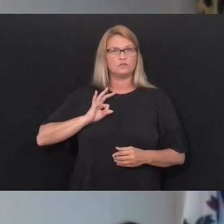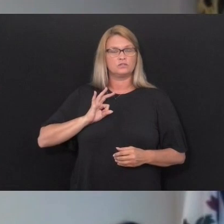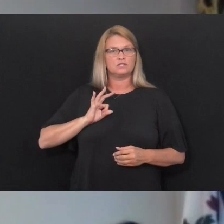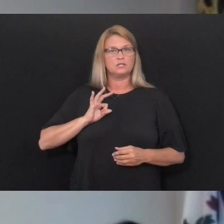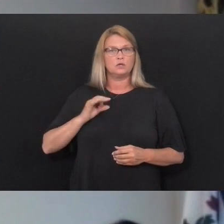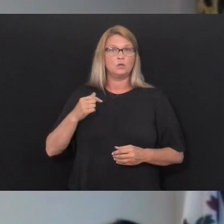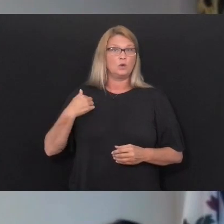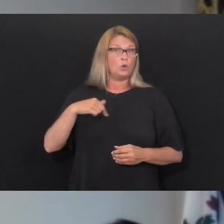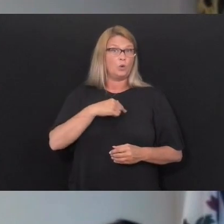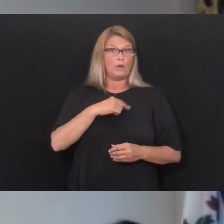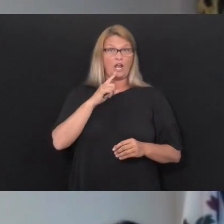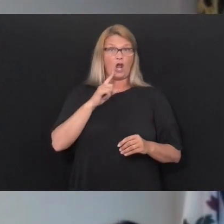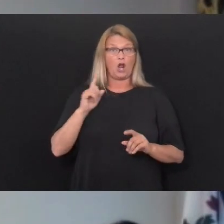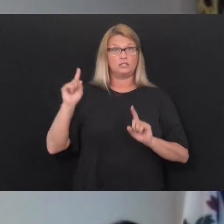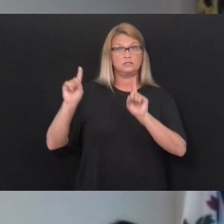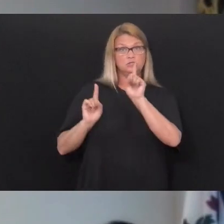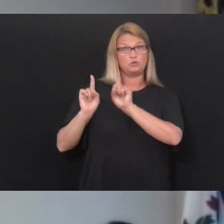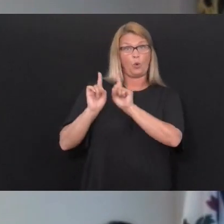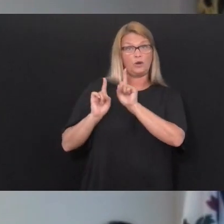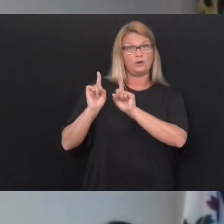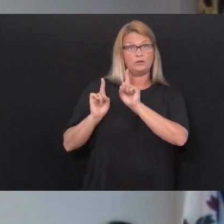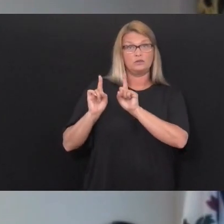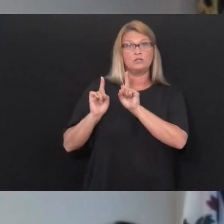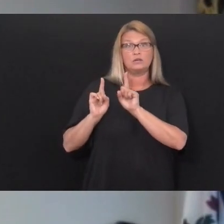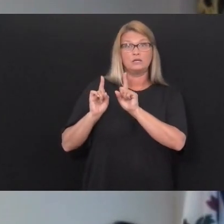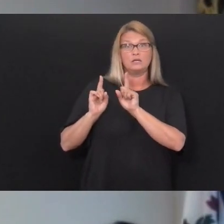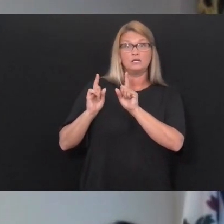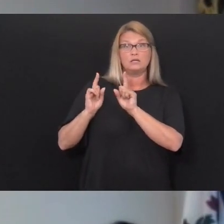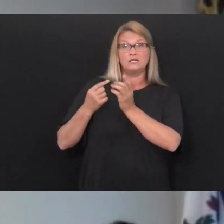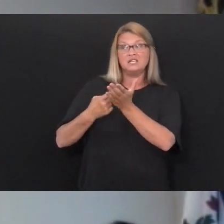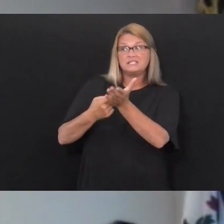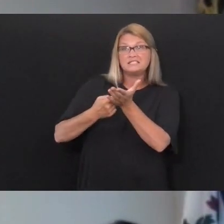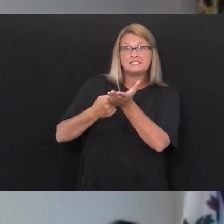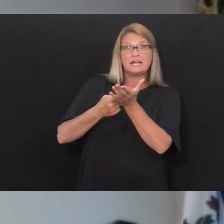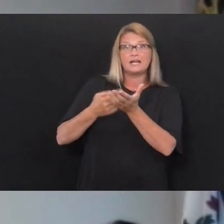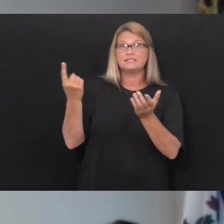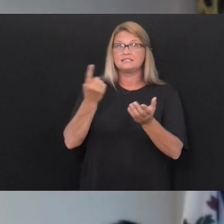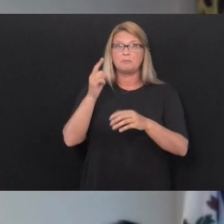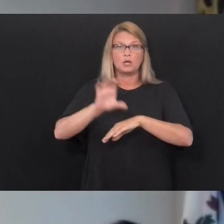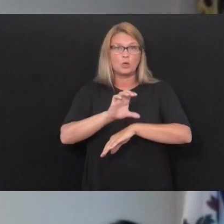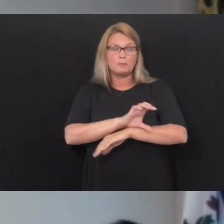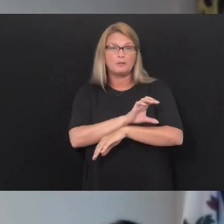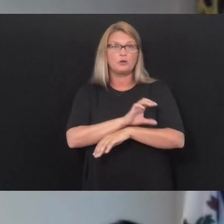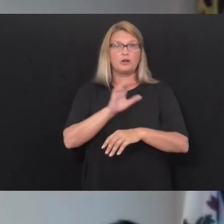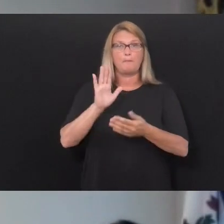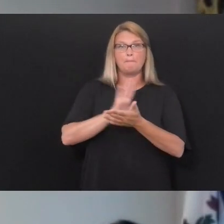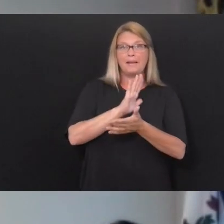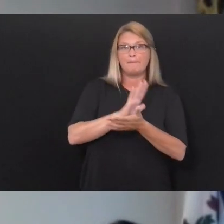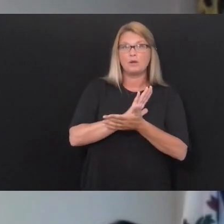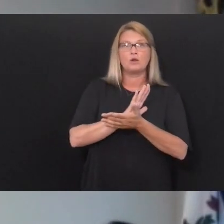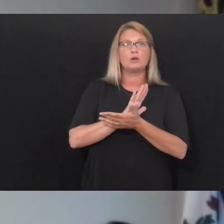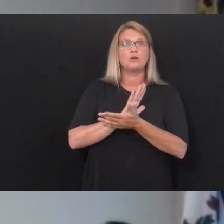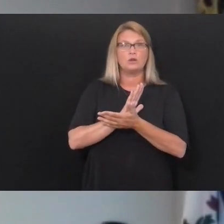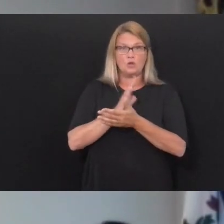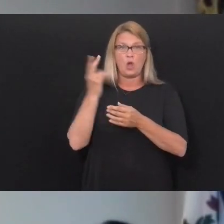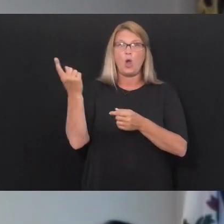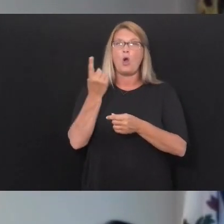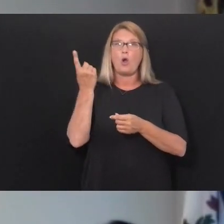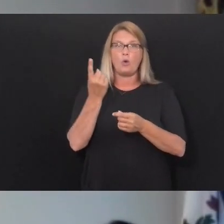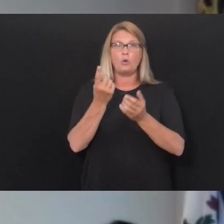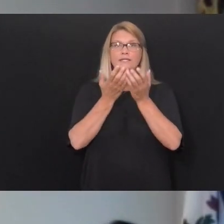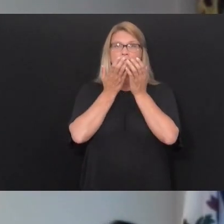I'm not coming in there without a mask and everything, then turn them away. That's all there is to it. You know, but our businesses need to be the eyes and ears.